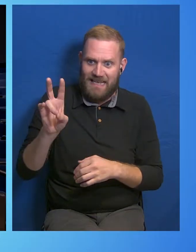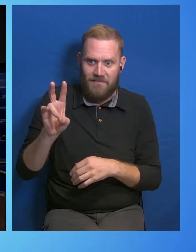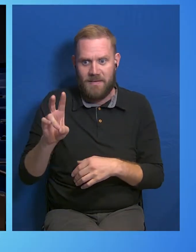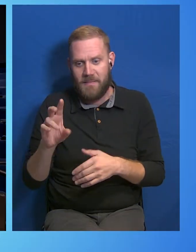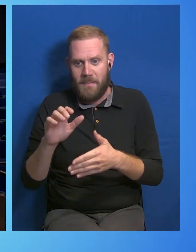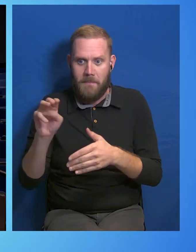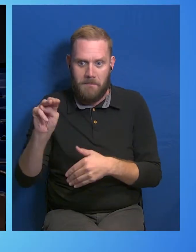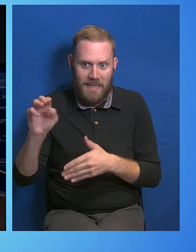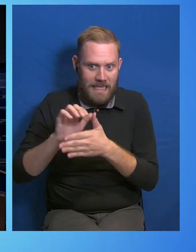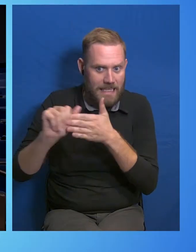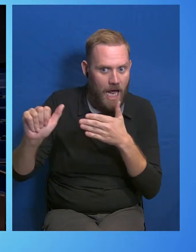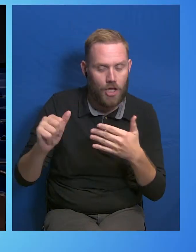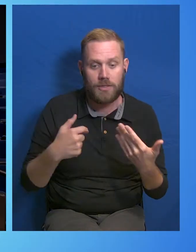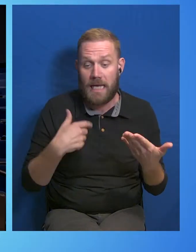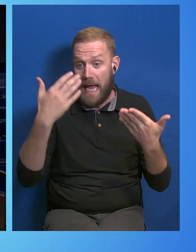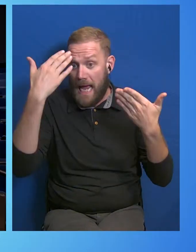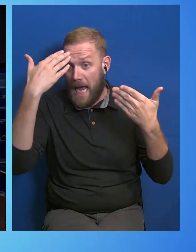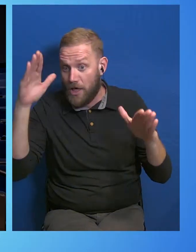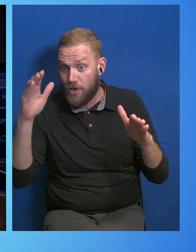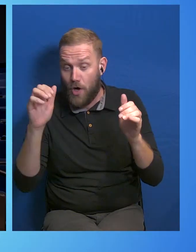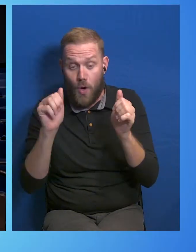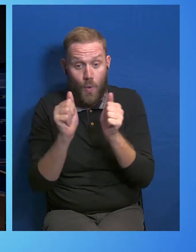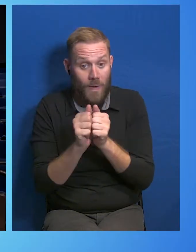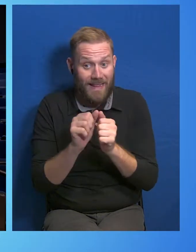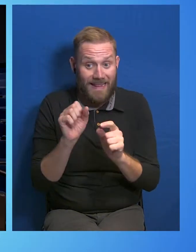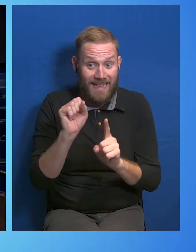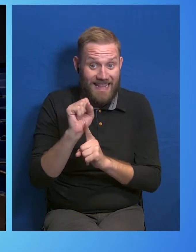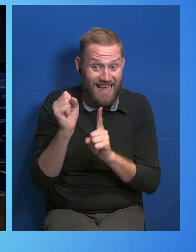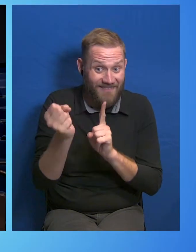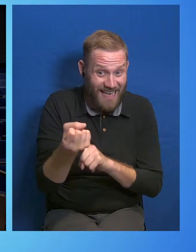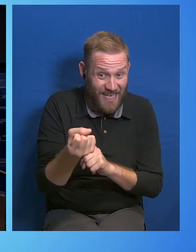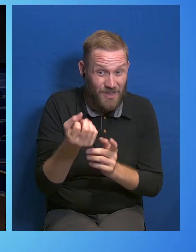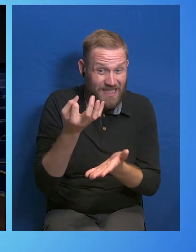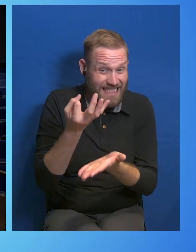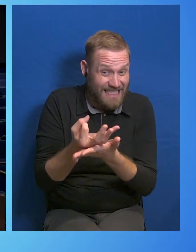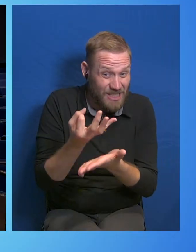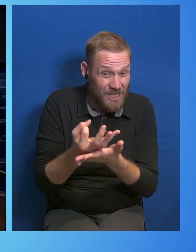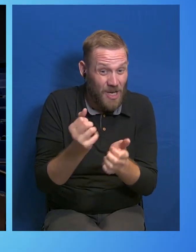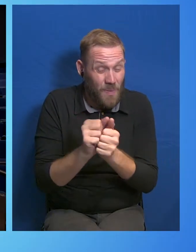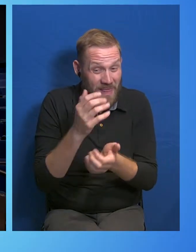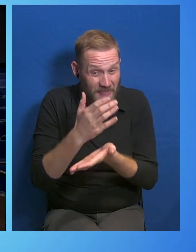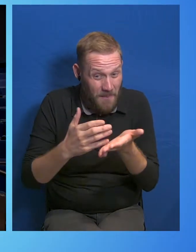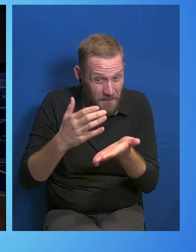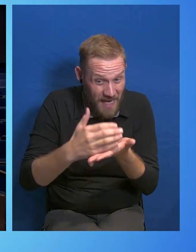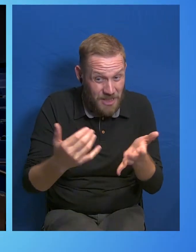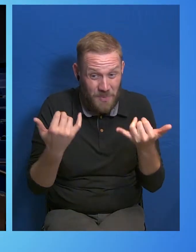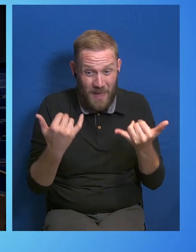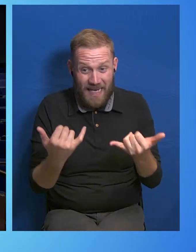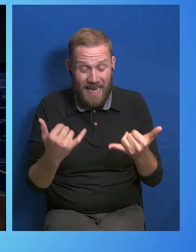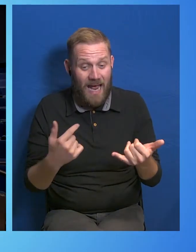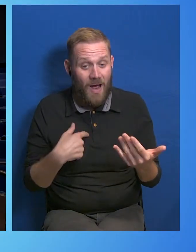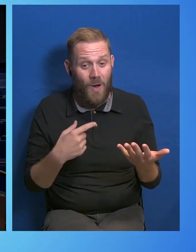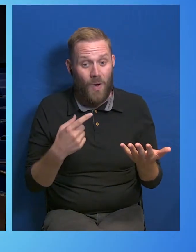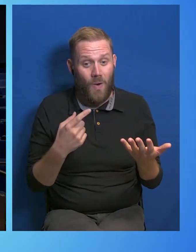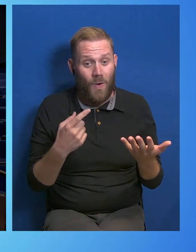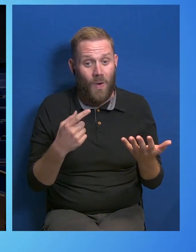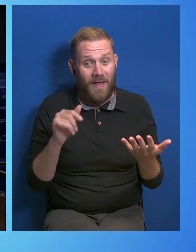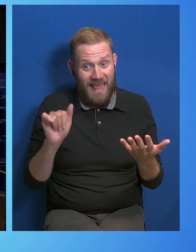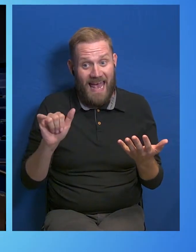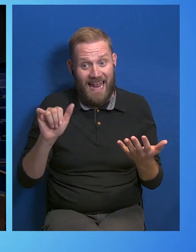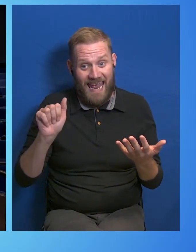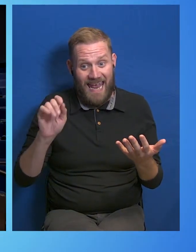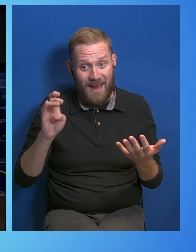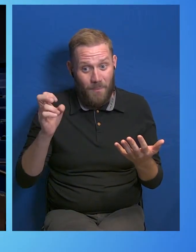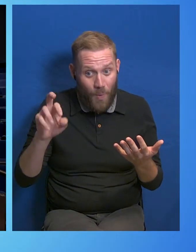And I do not know, with the financial situation, with the budget situation being what it is right now, that